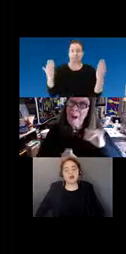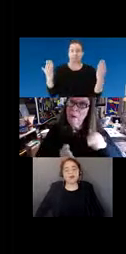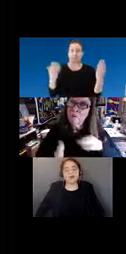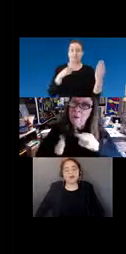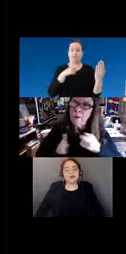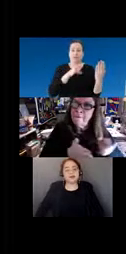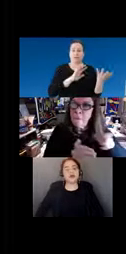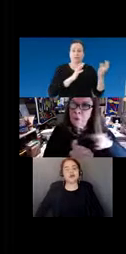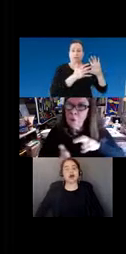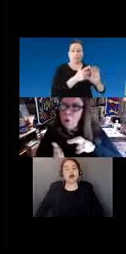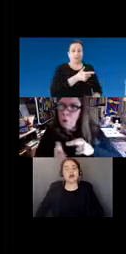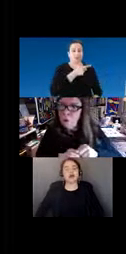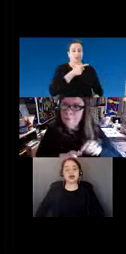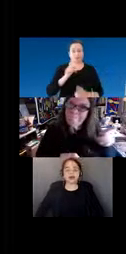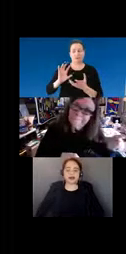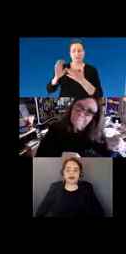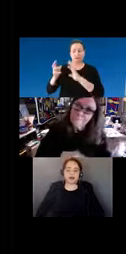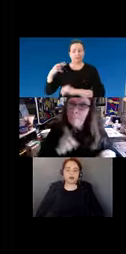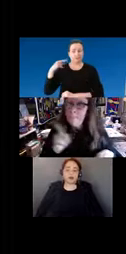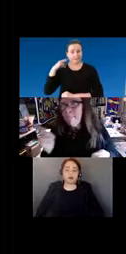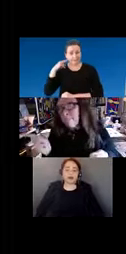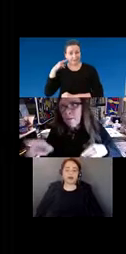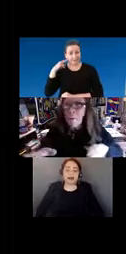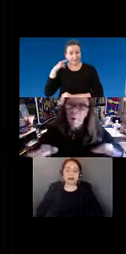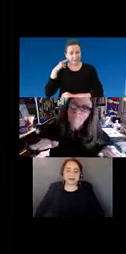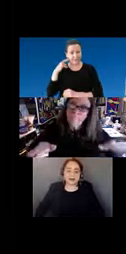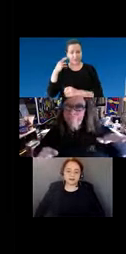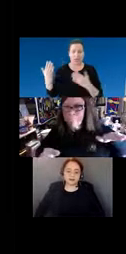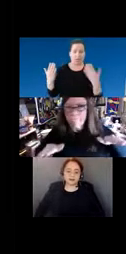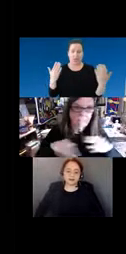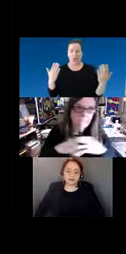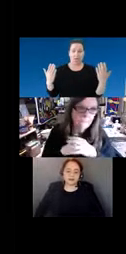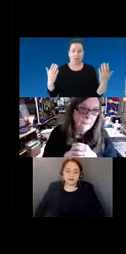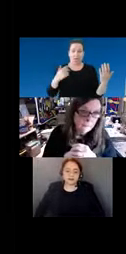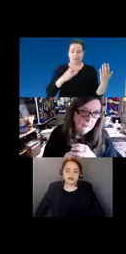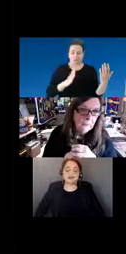world, and they were in that borderland.